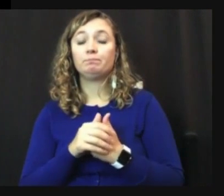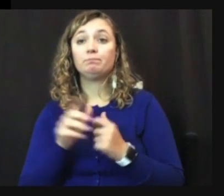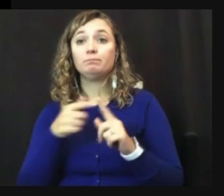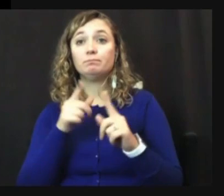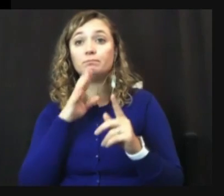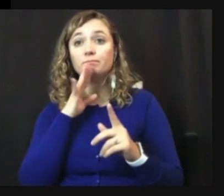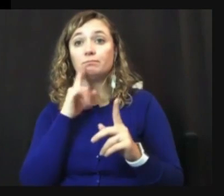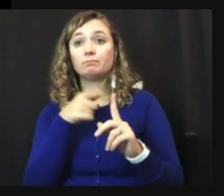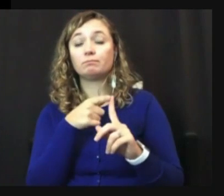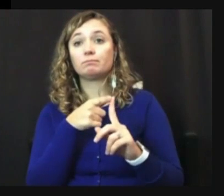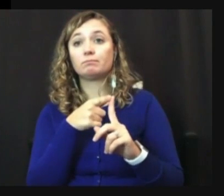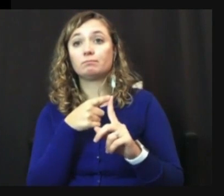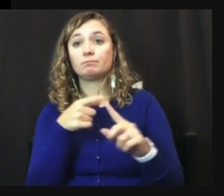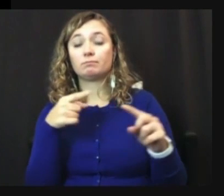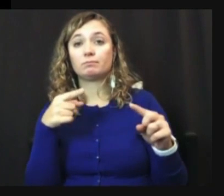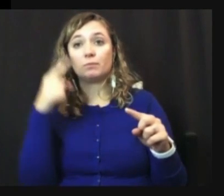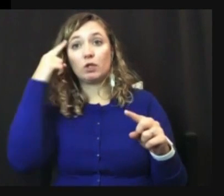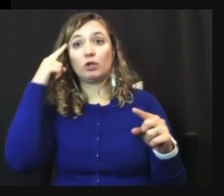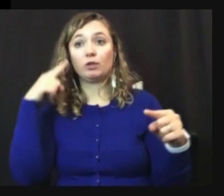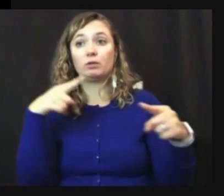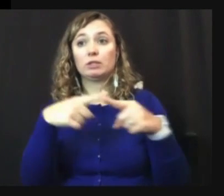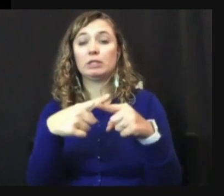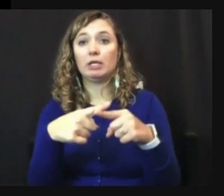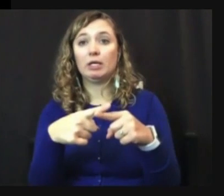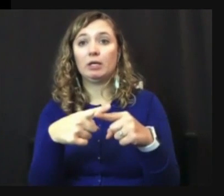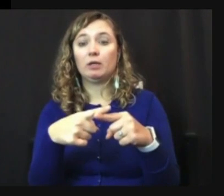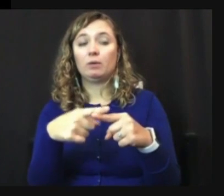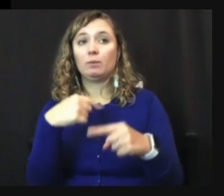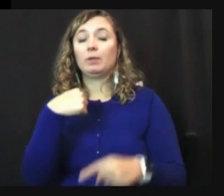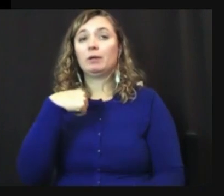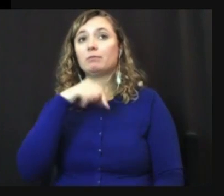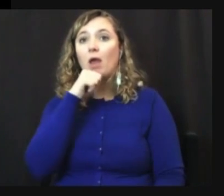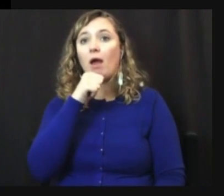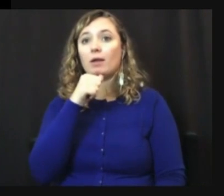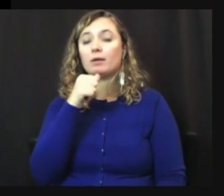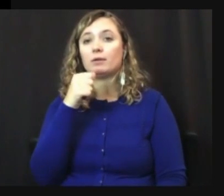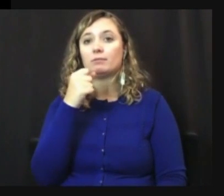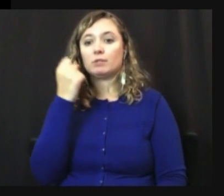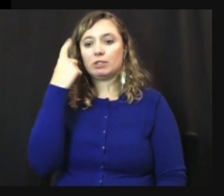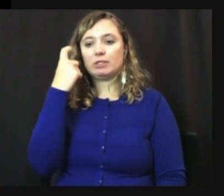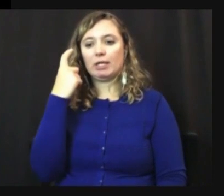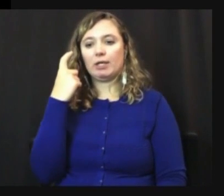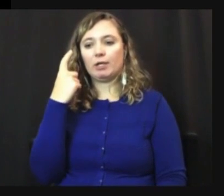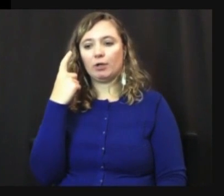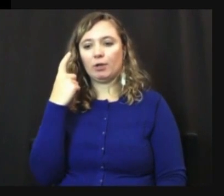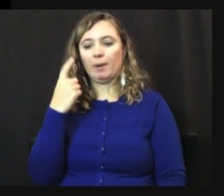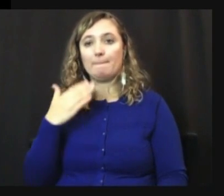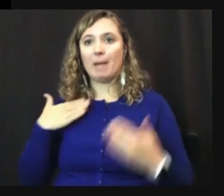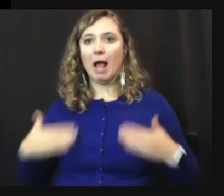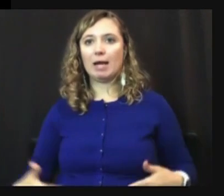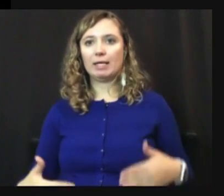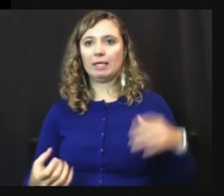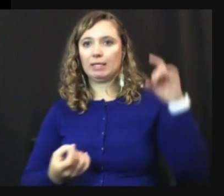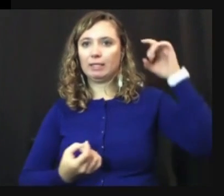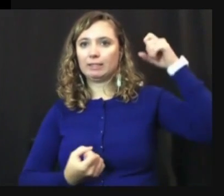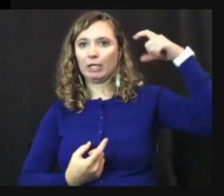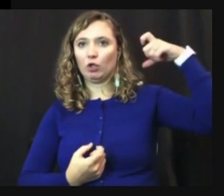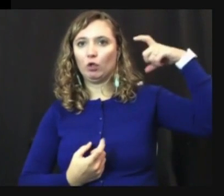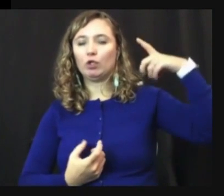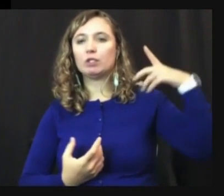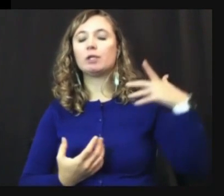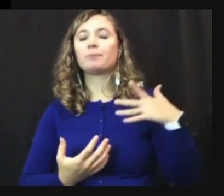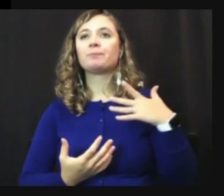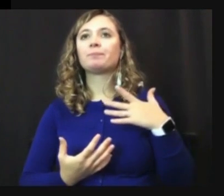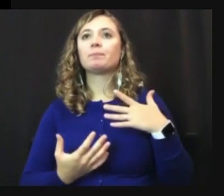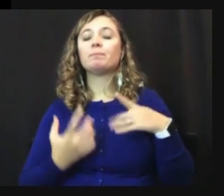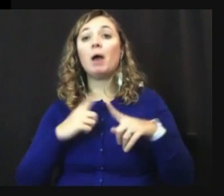recognize the way that we feel because we don't know or we're not getting our body signals in. We're also usually not getting social